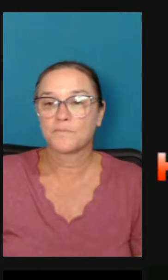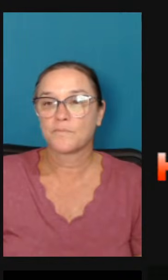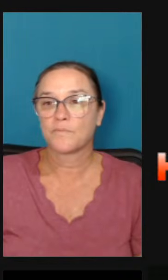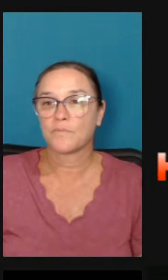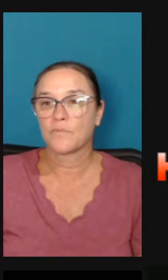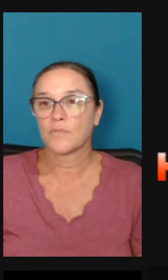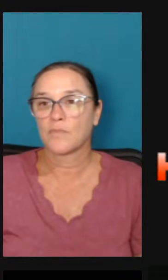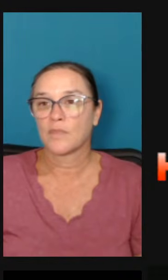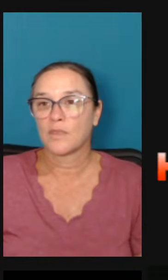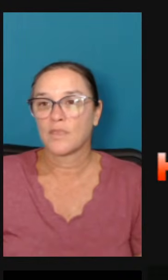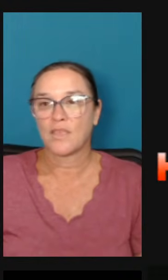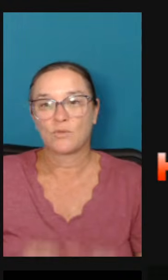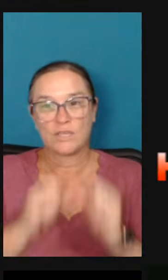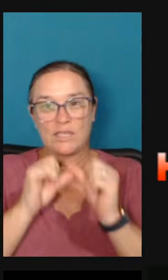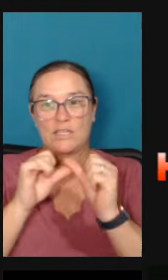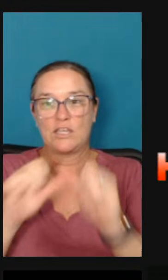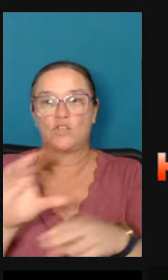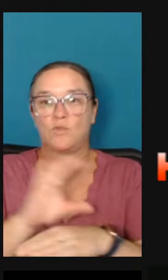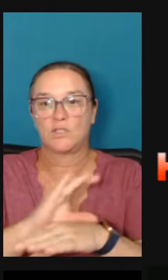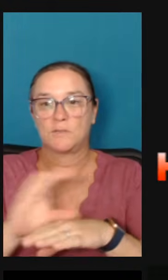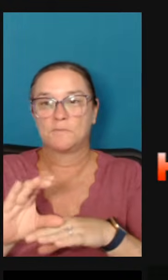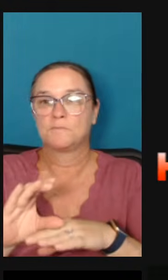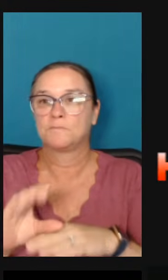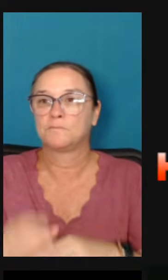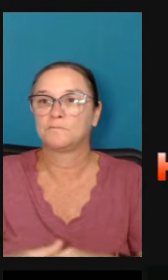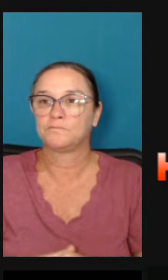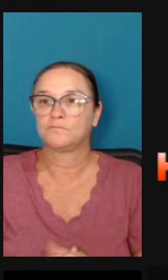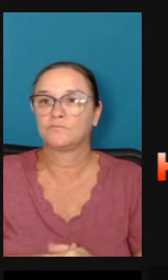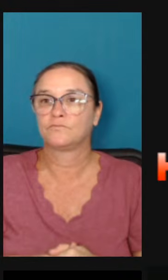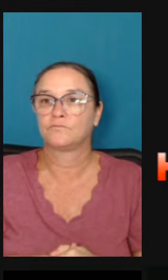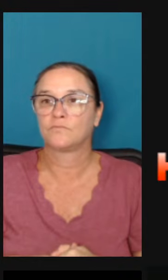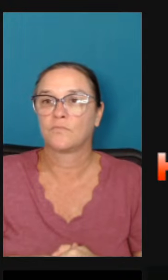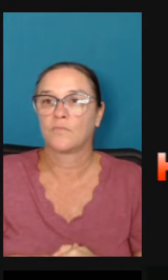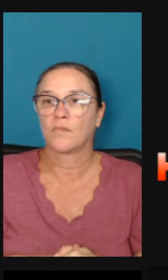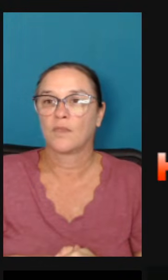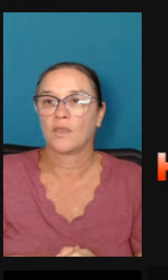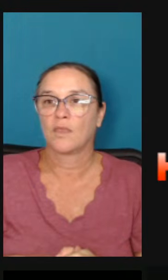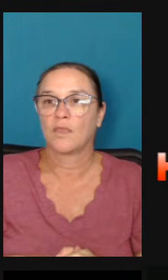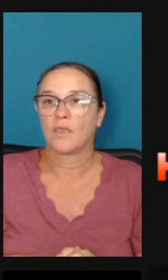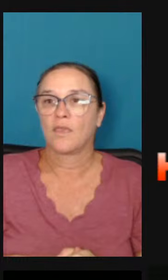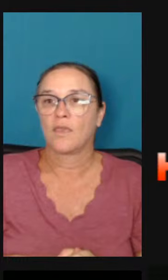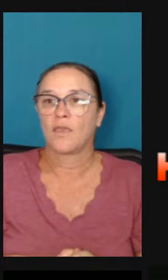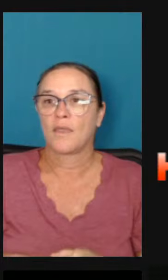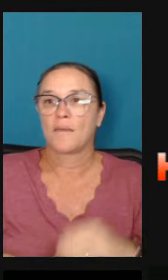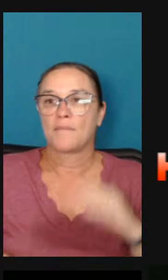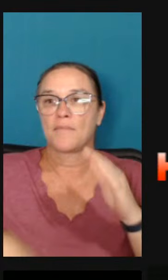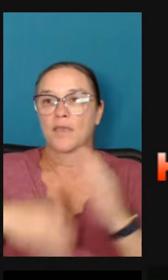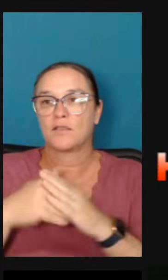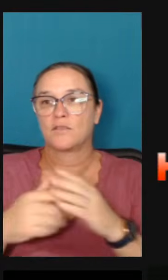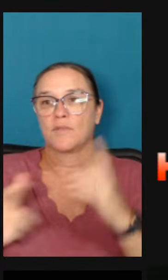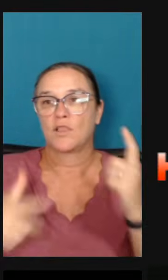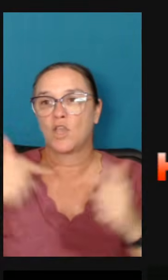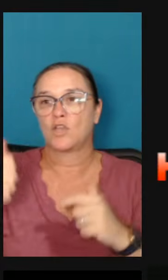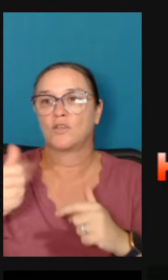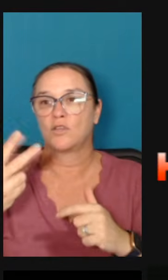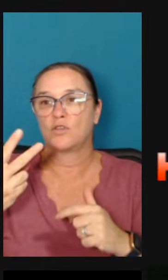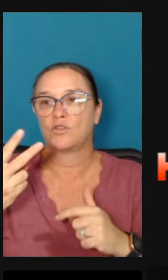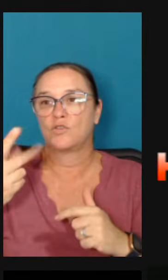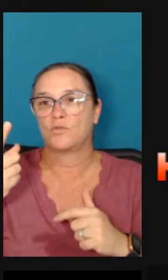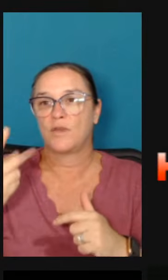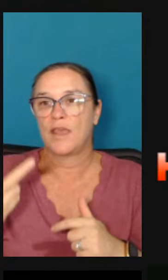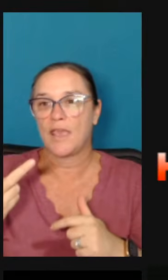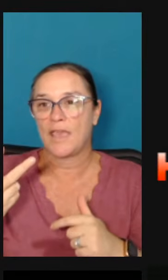Continuous Tephra cover, right? In orange, maximum Tephra class larger than 2.5 inches